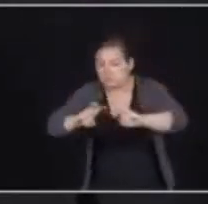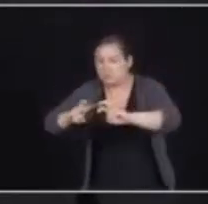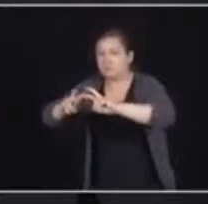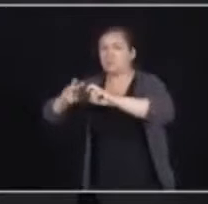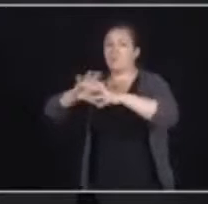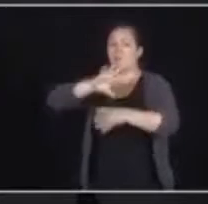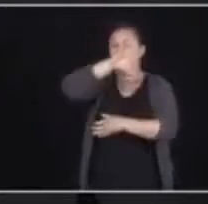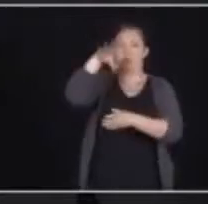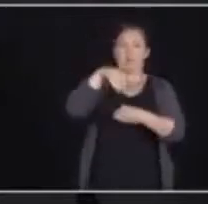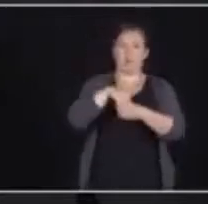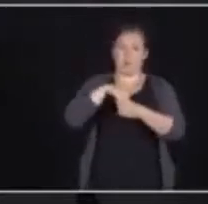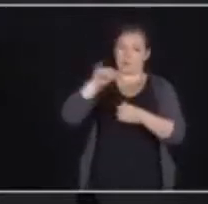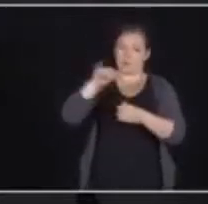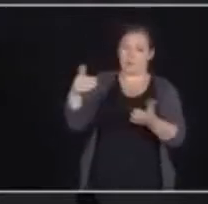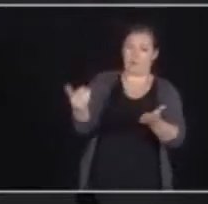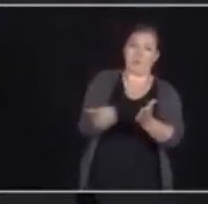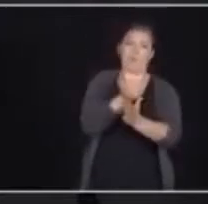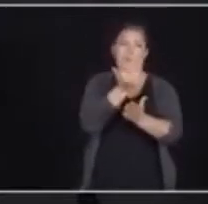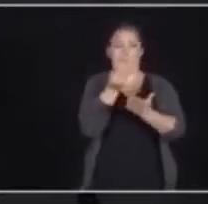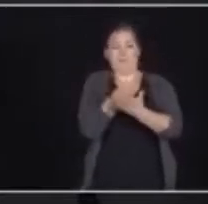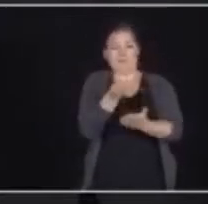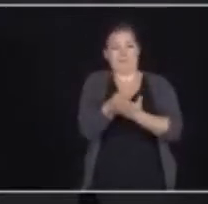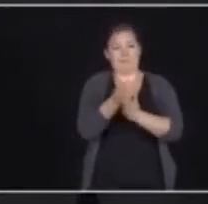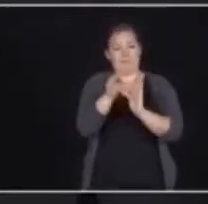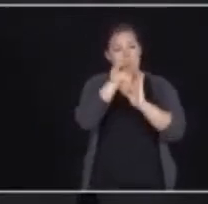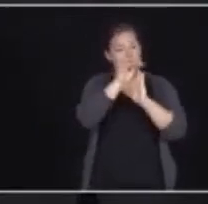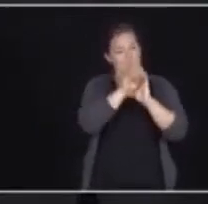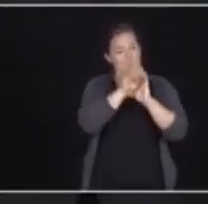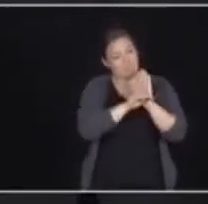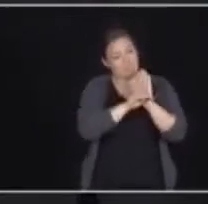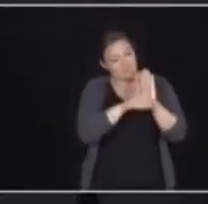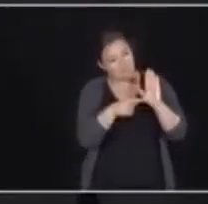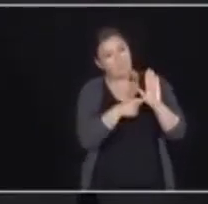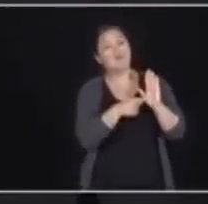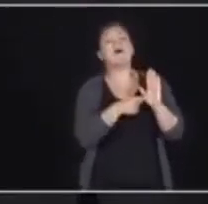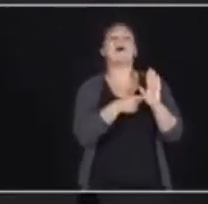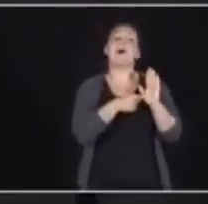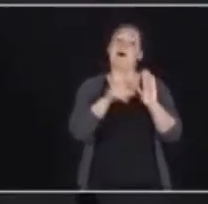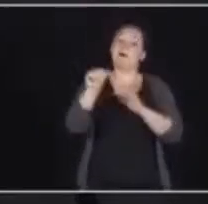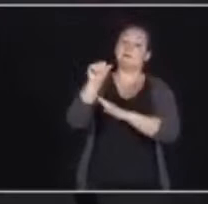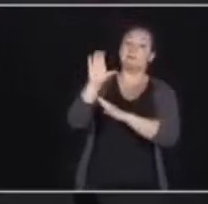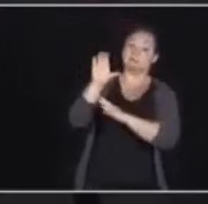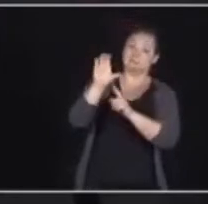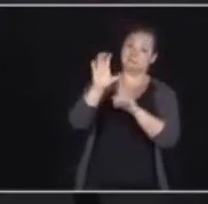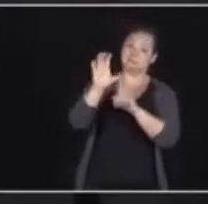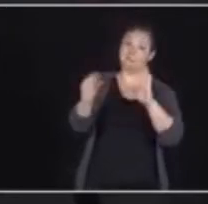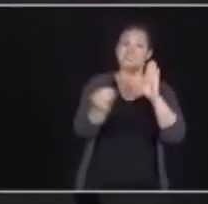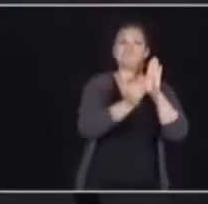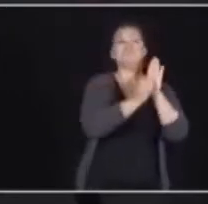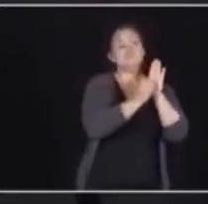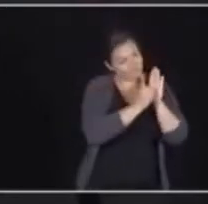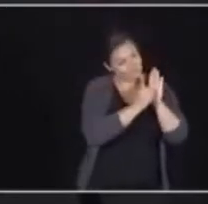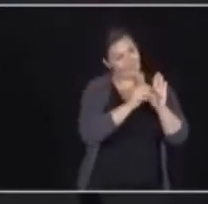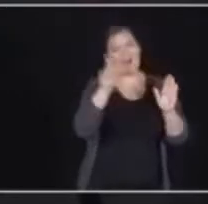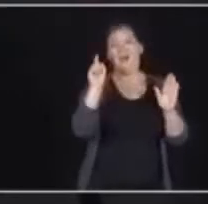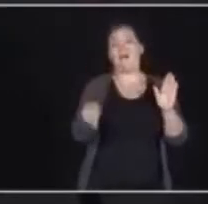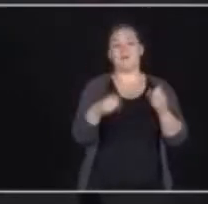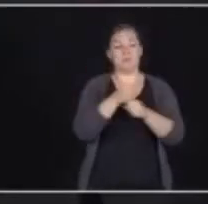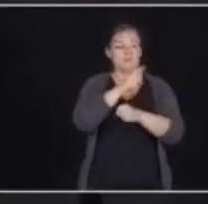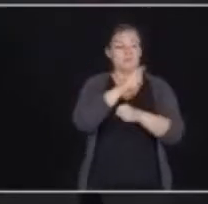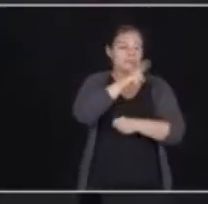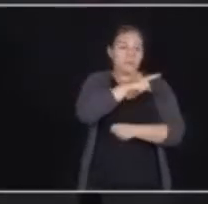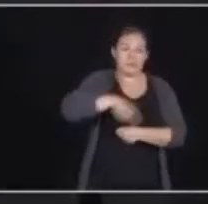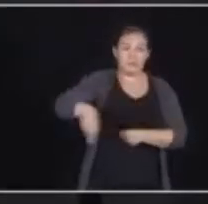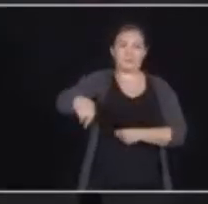this modernization funding plan. And the air conditioning is part of how we will move forward to make sure that the health and